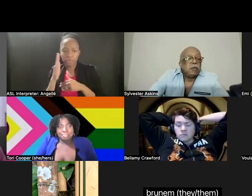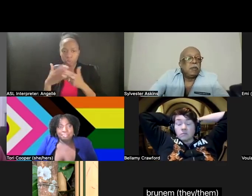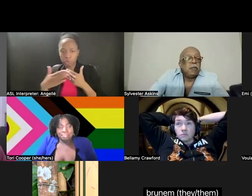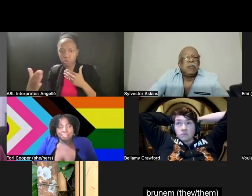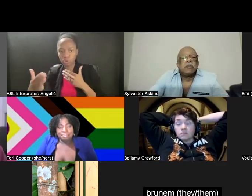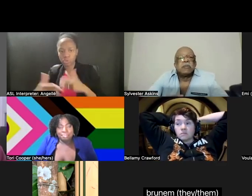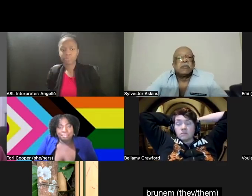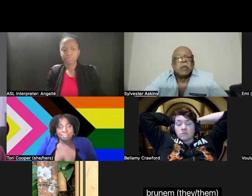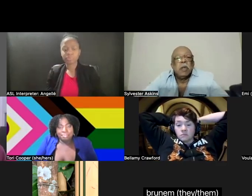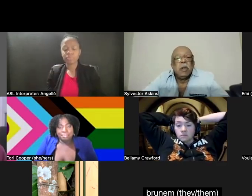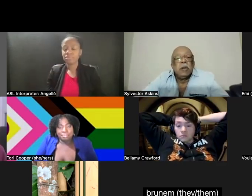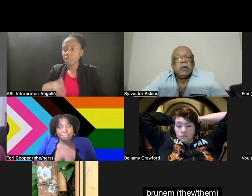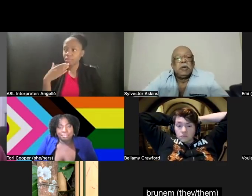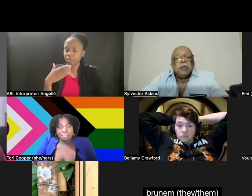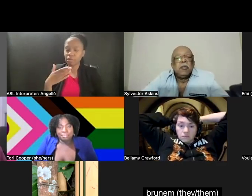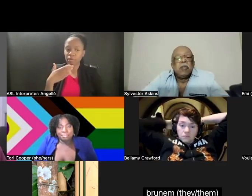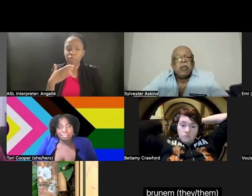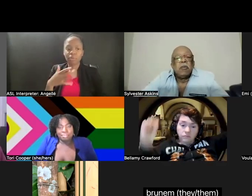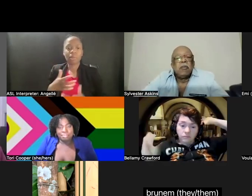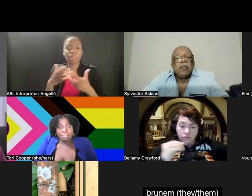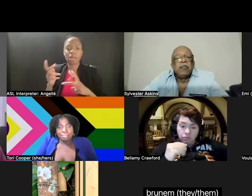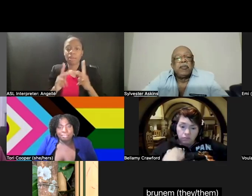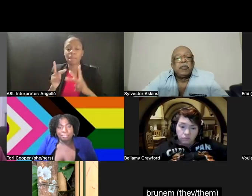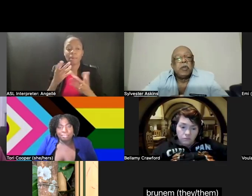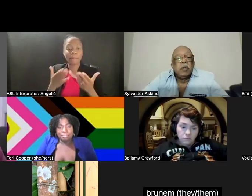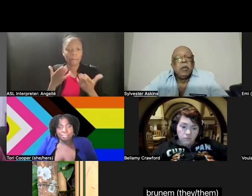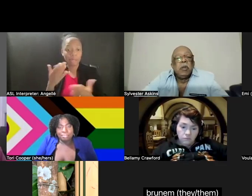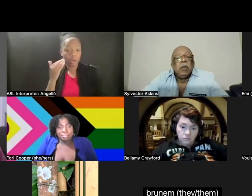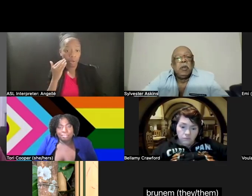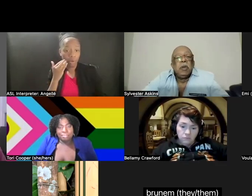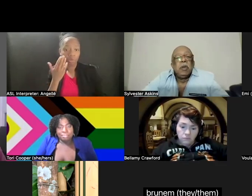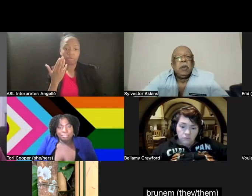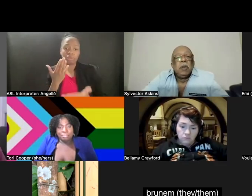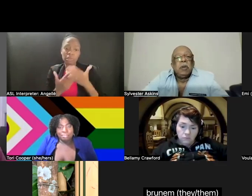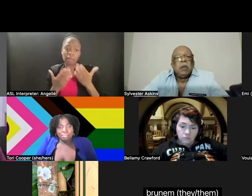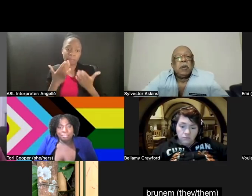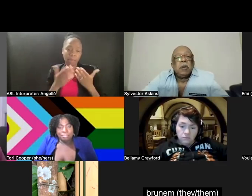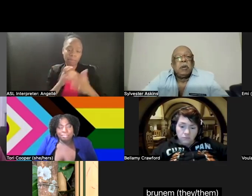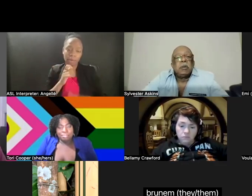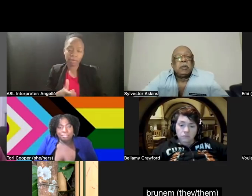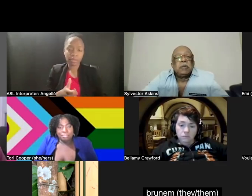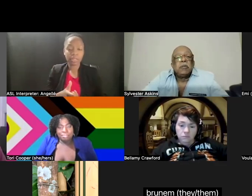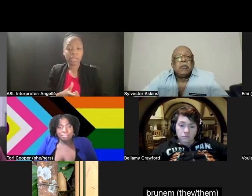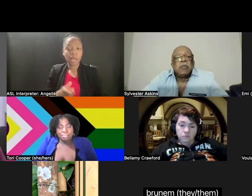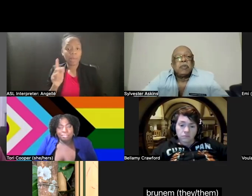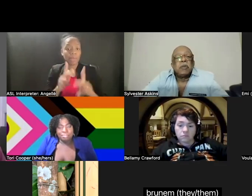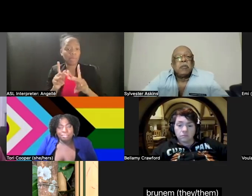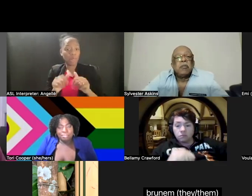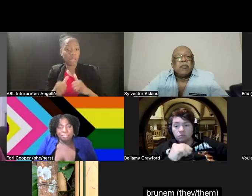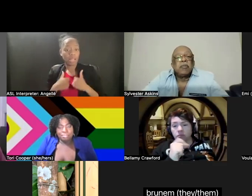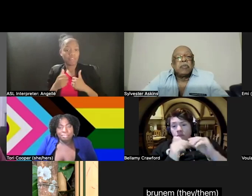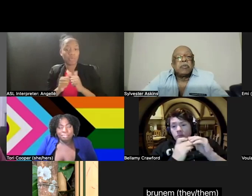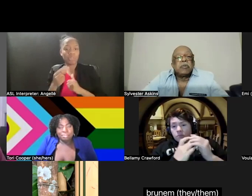thank you, Sylvester. And I mean, a lot of people might know this, some of you might not, but people living with HIV, as